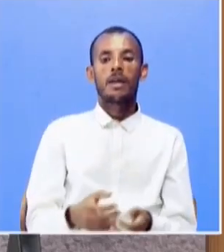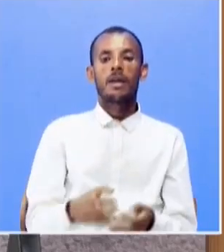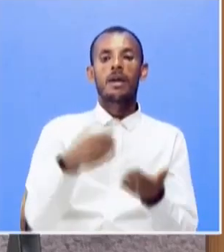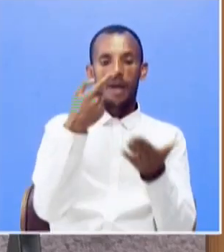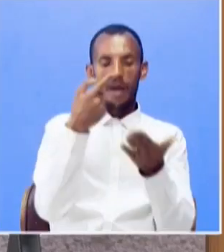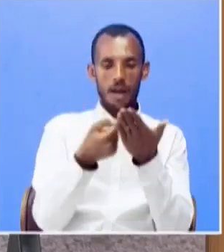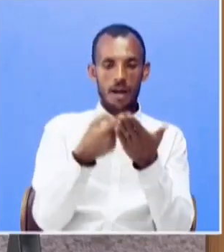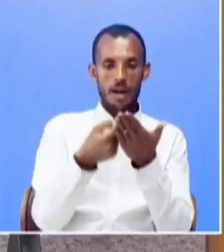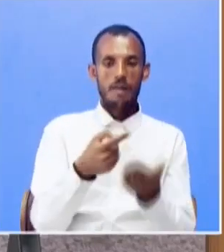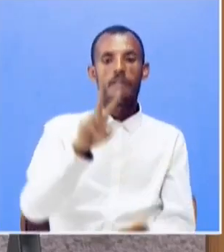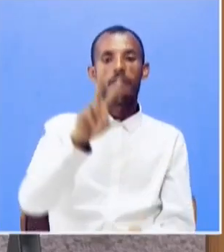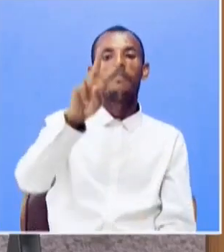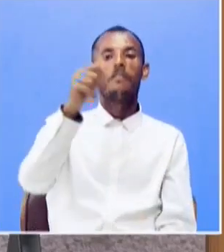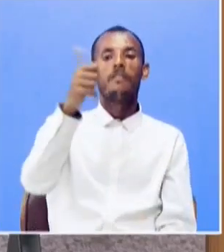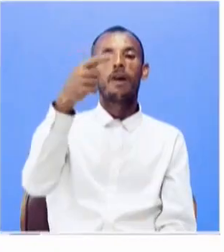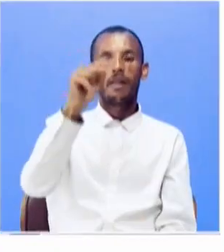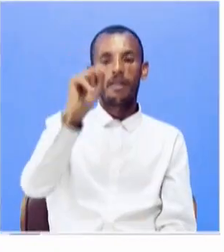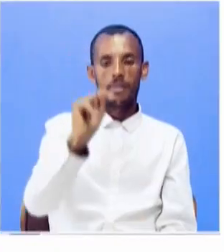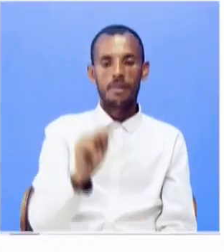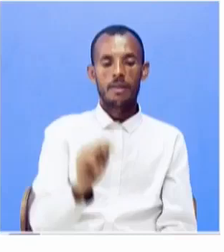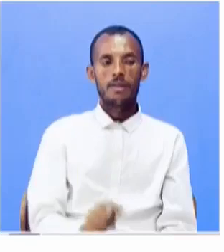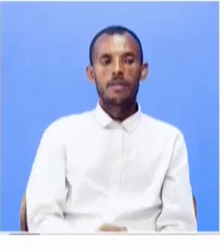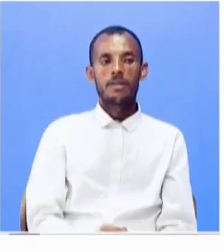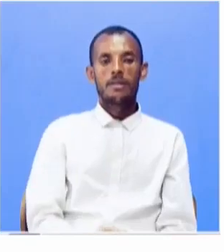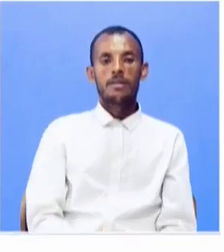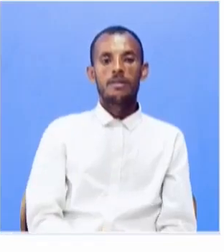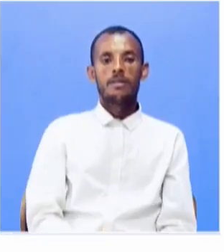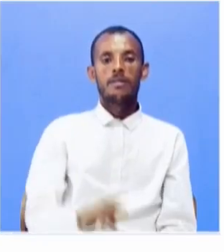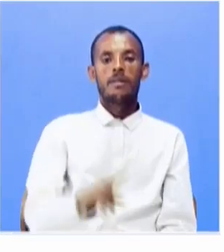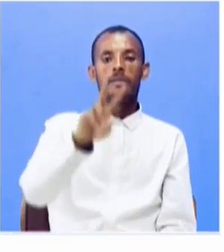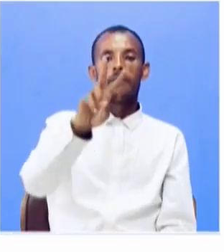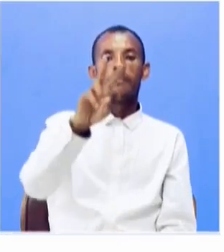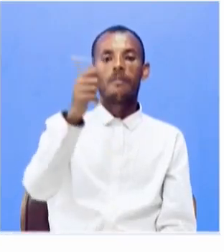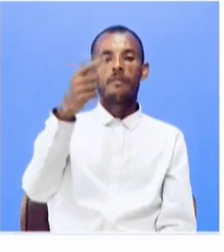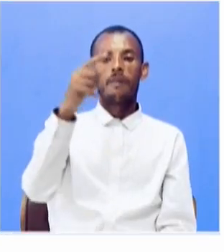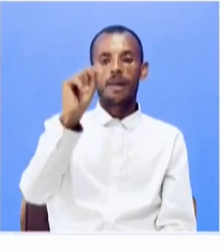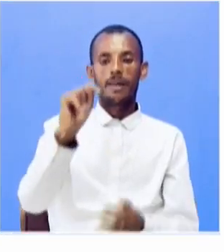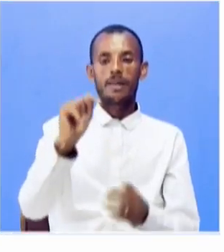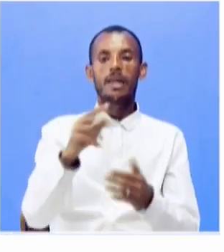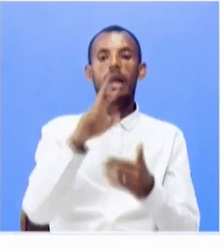here, VAT, according to Ethiopia, VAT rate